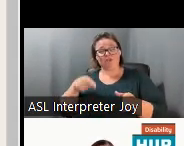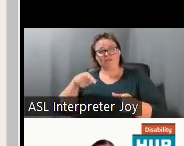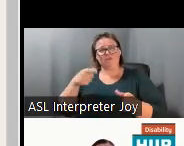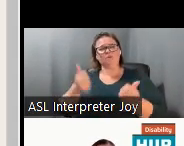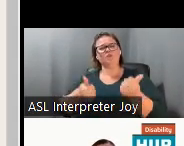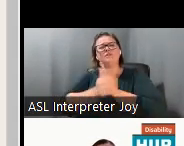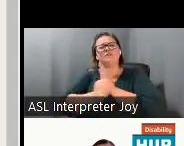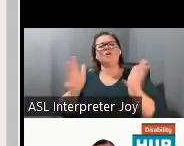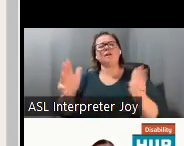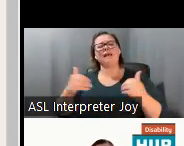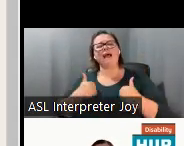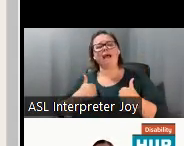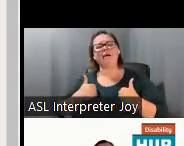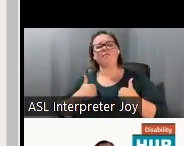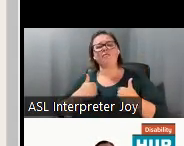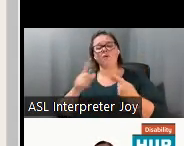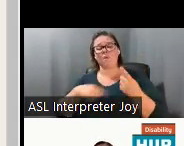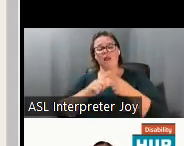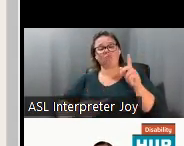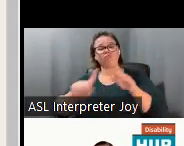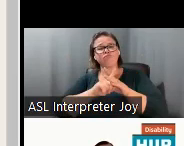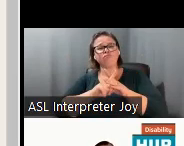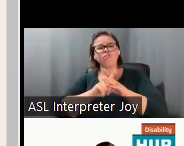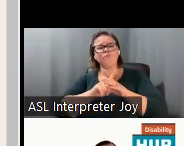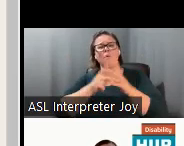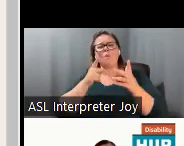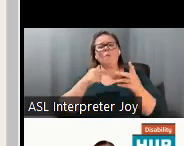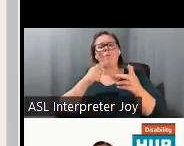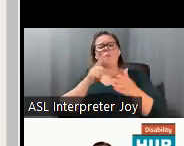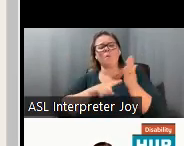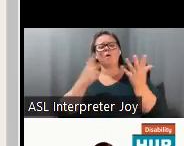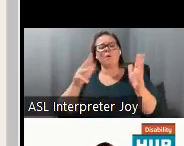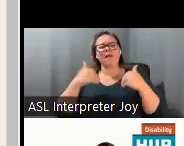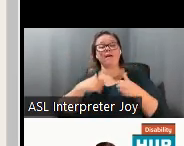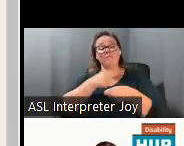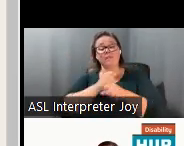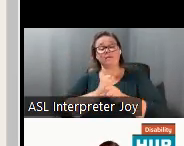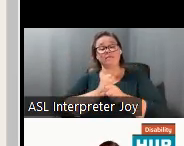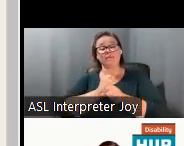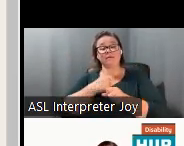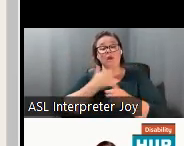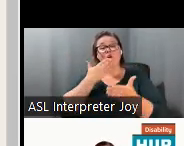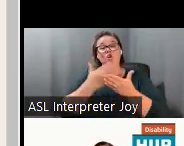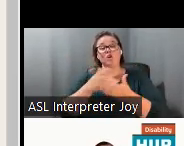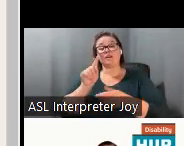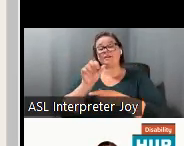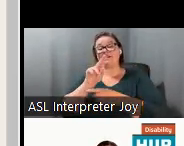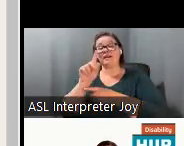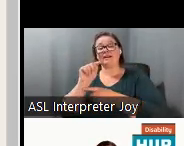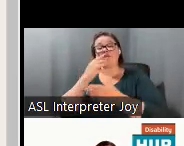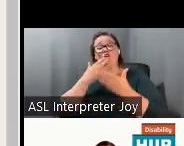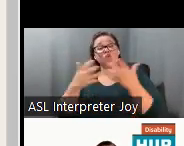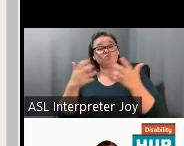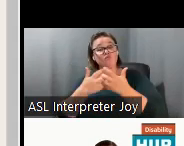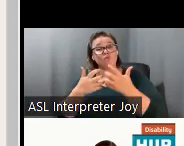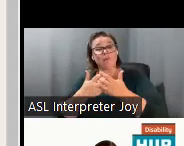And what do I bring to the table that make me a good tenant, that make me a good roommate, that make it